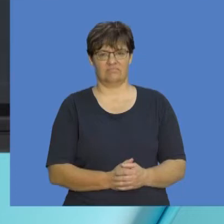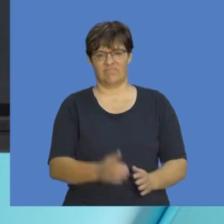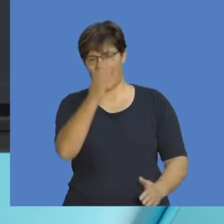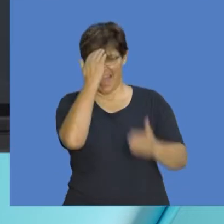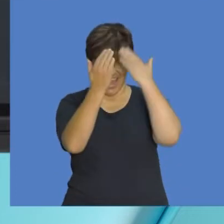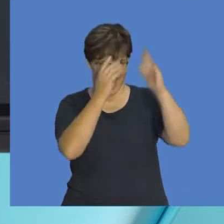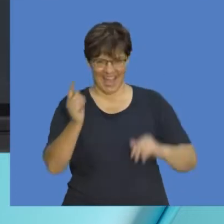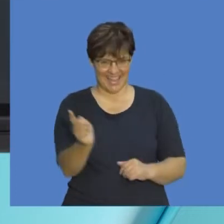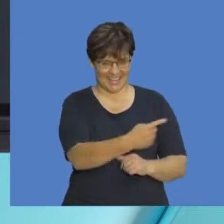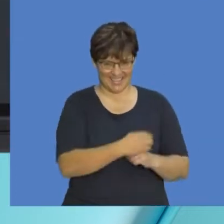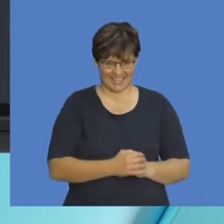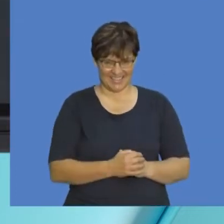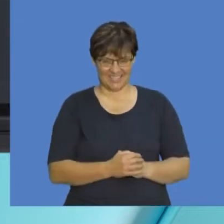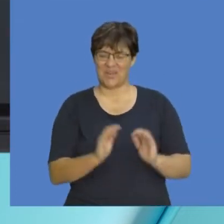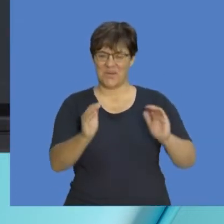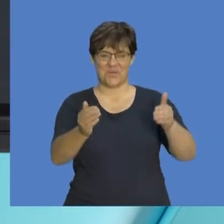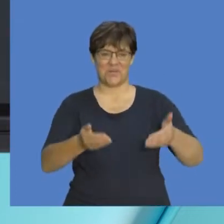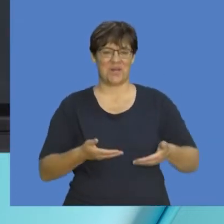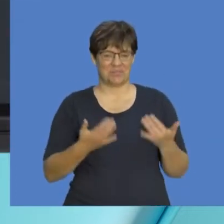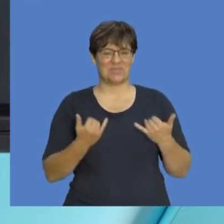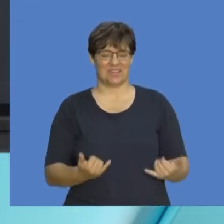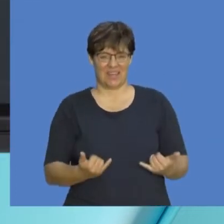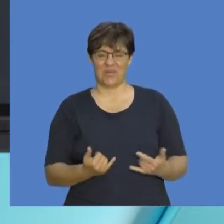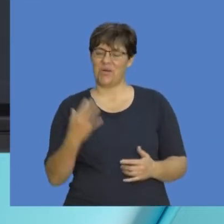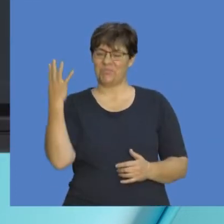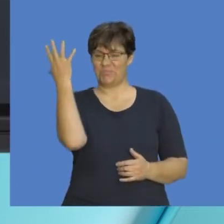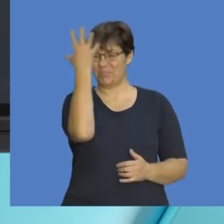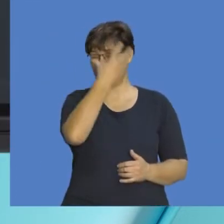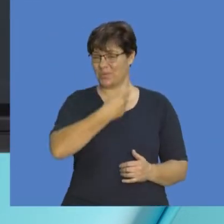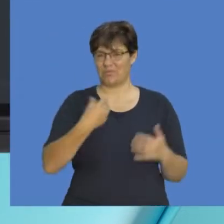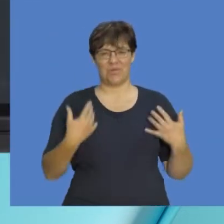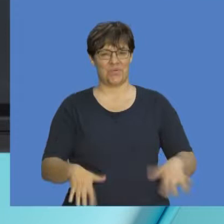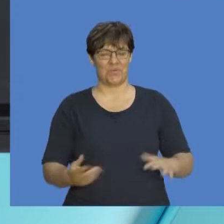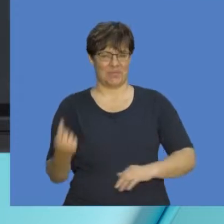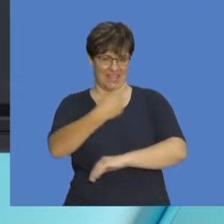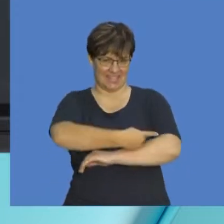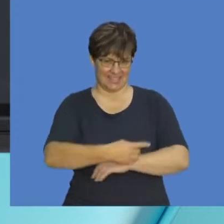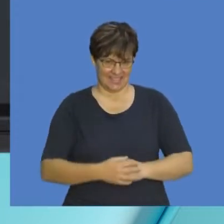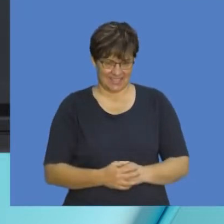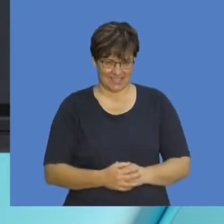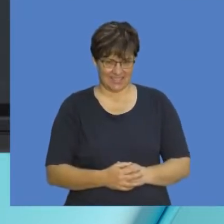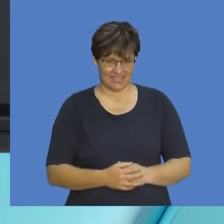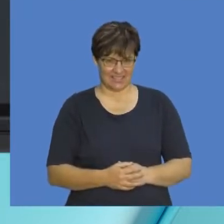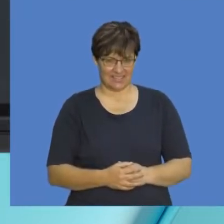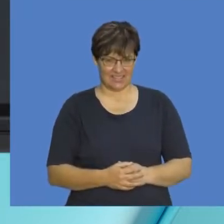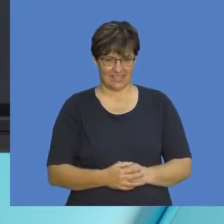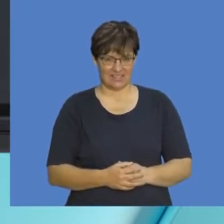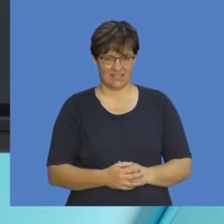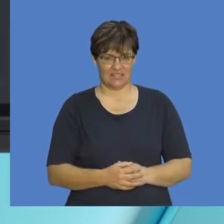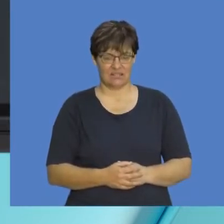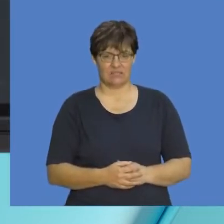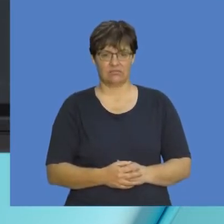Hello out there. Welcome today on this beautiful day. So we are working